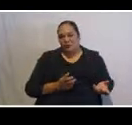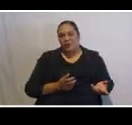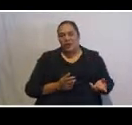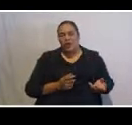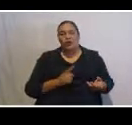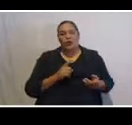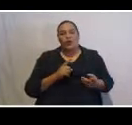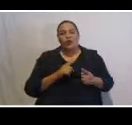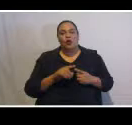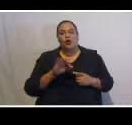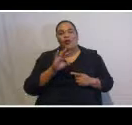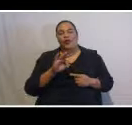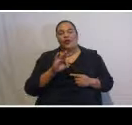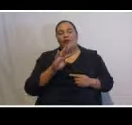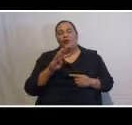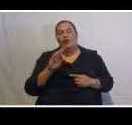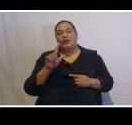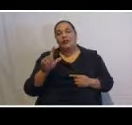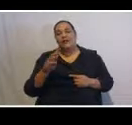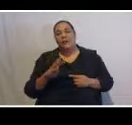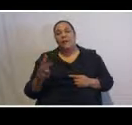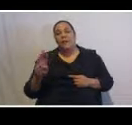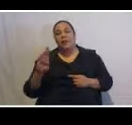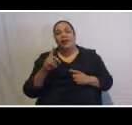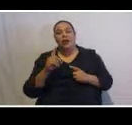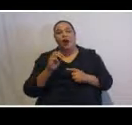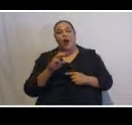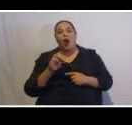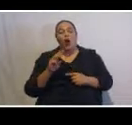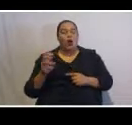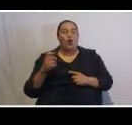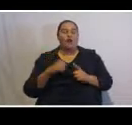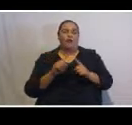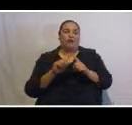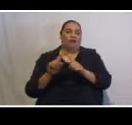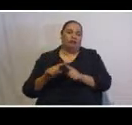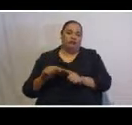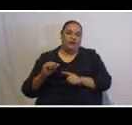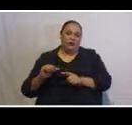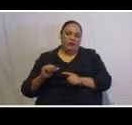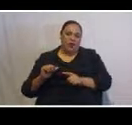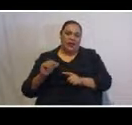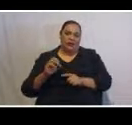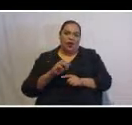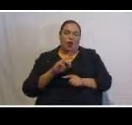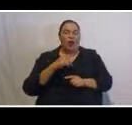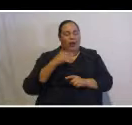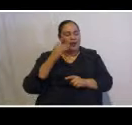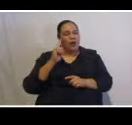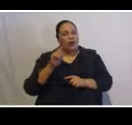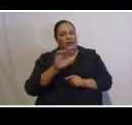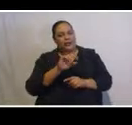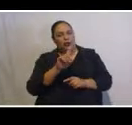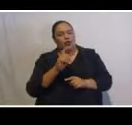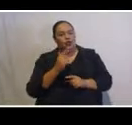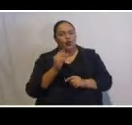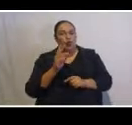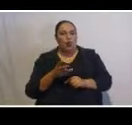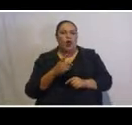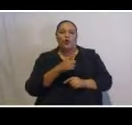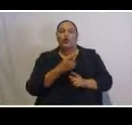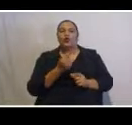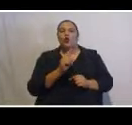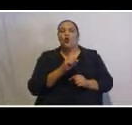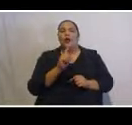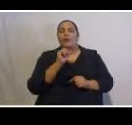There's 347 billion that is owed by people to municipalities. I know that question is going to come later. What are you going to do with,